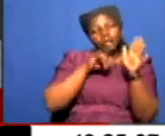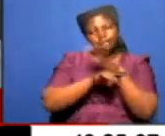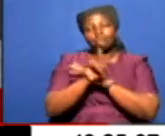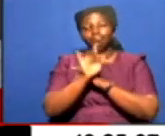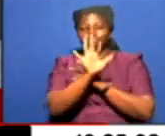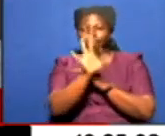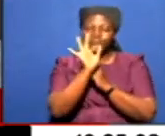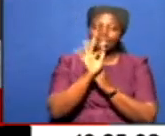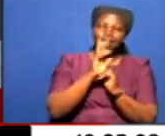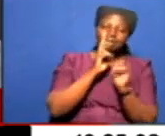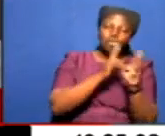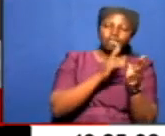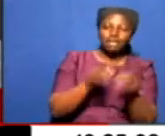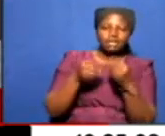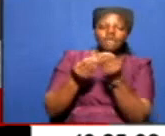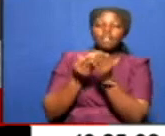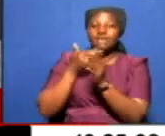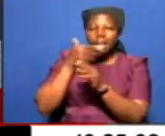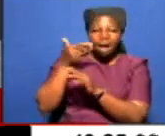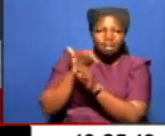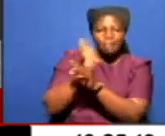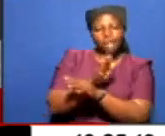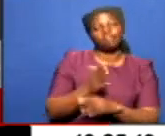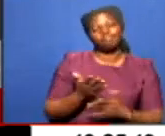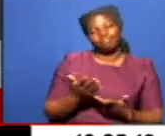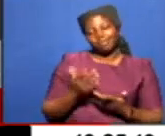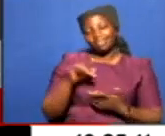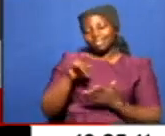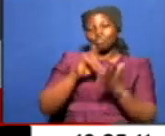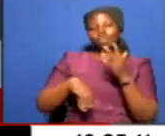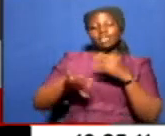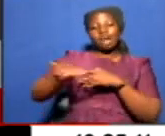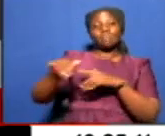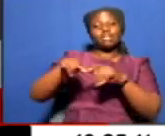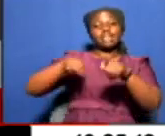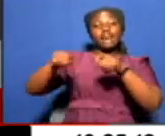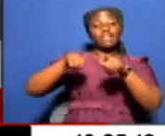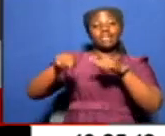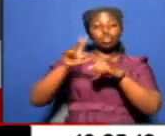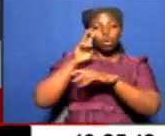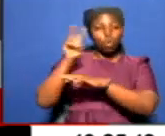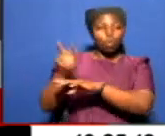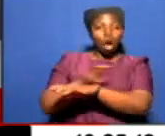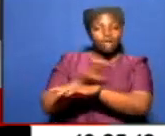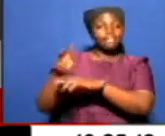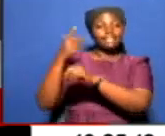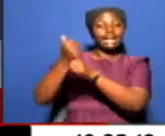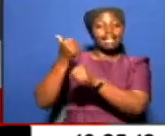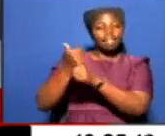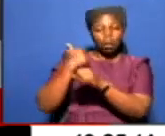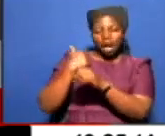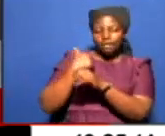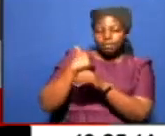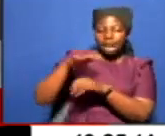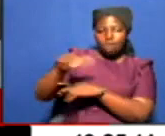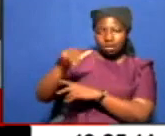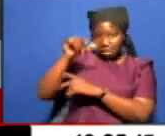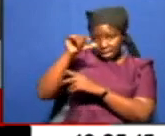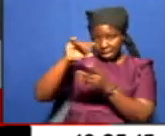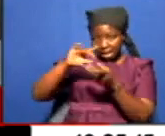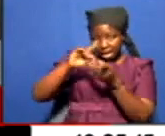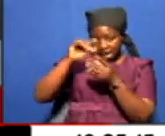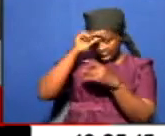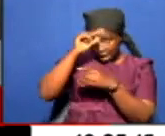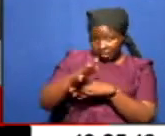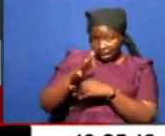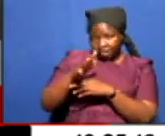also providing feedback. So that's really what County Governance Watch does, and we have what we call the County Governance Index, mm-hmm. therefore that assesses